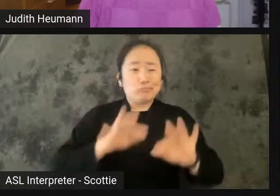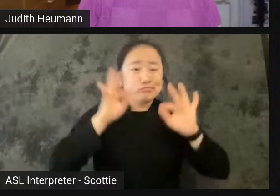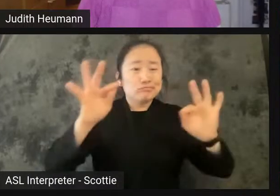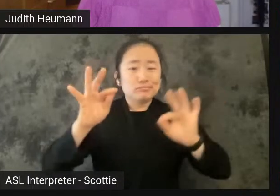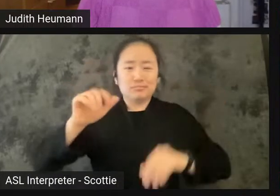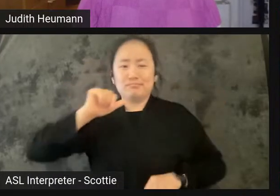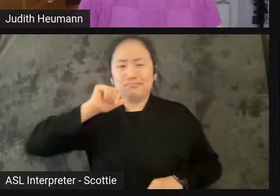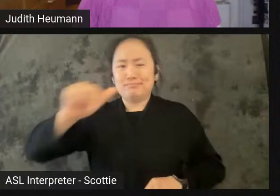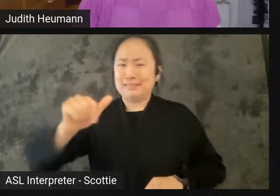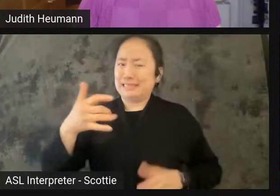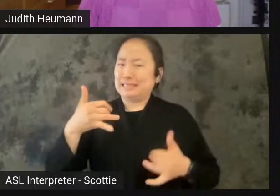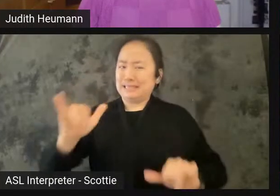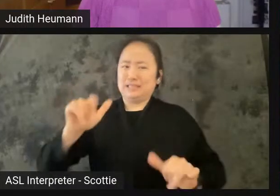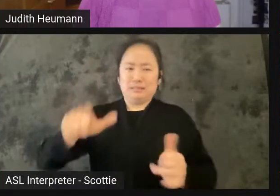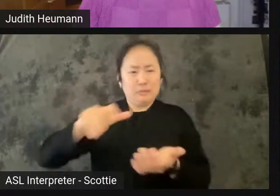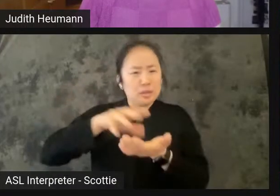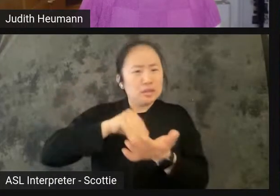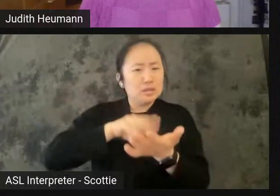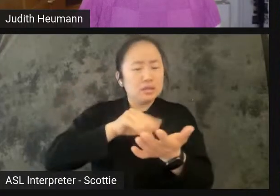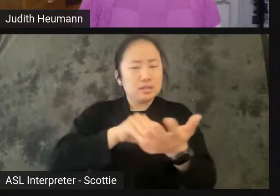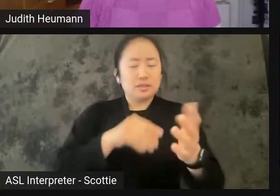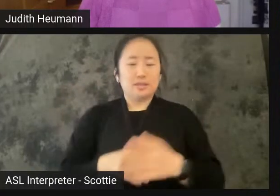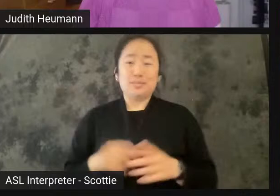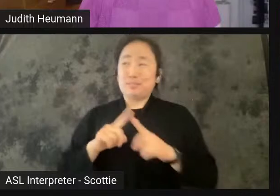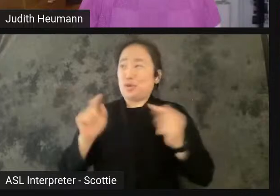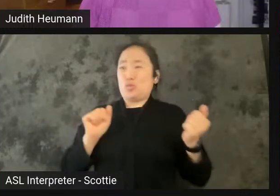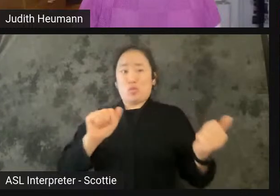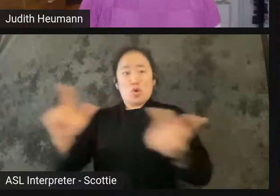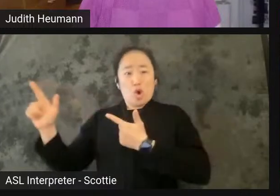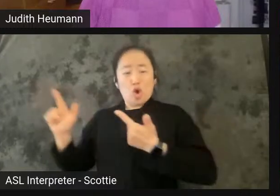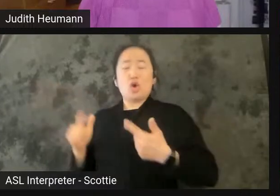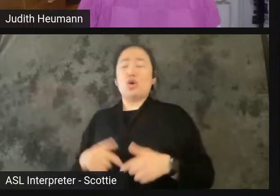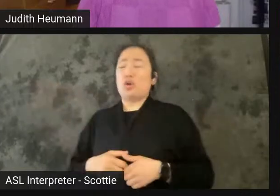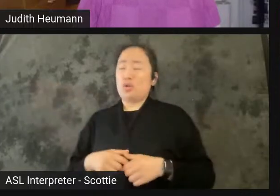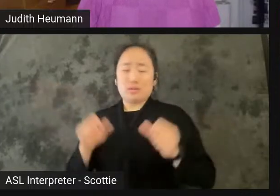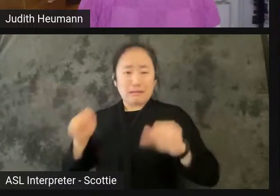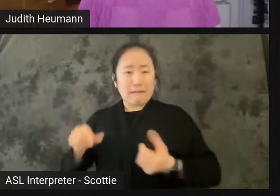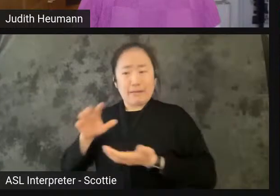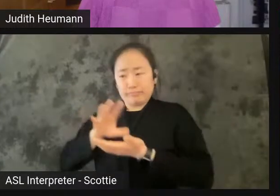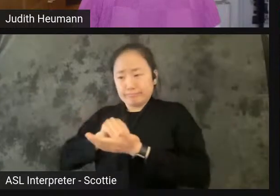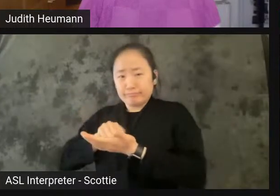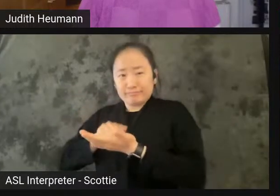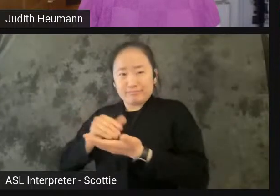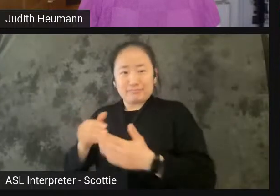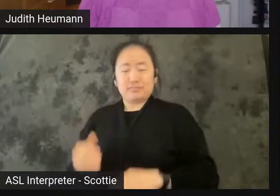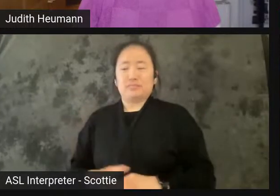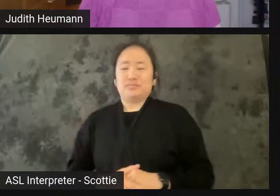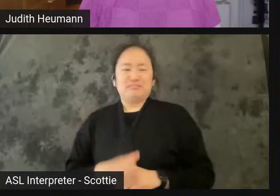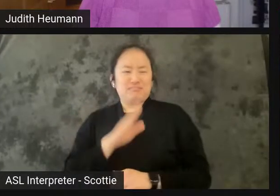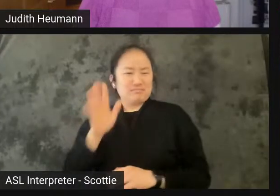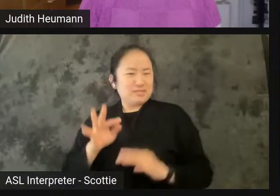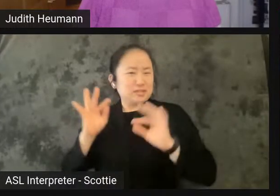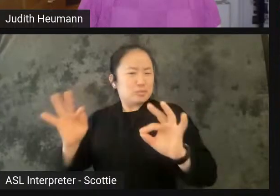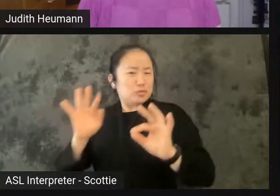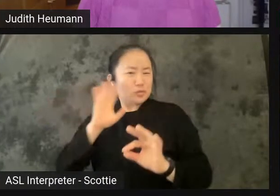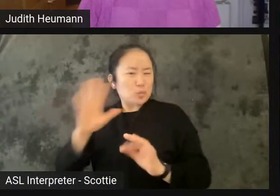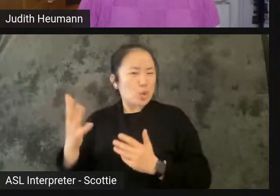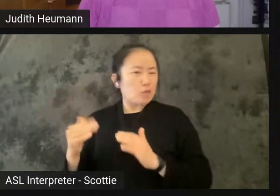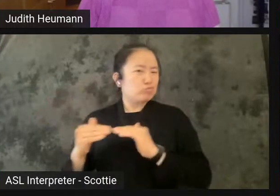because, you know, the segregation and separation and denial of